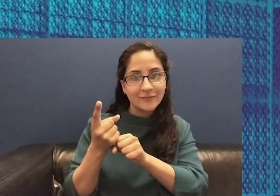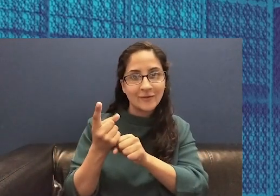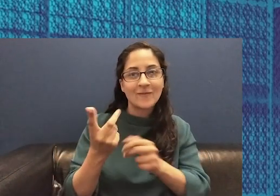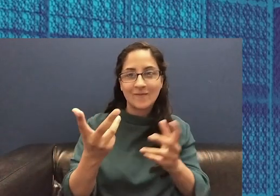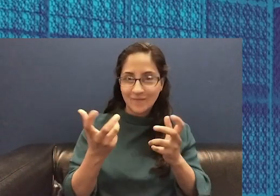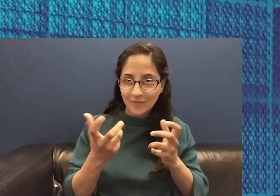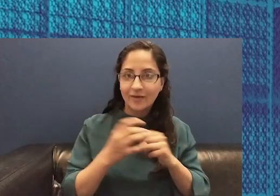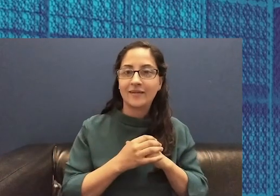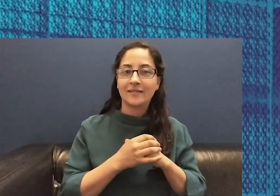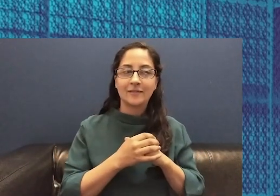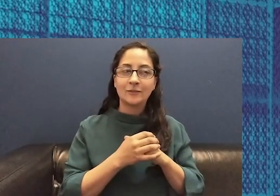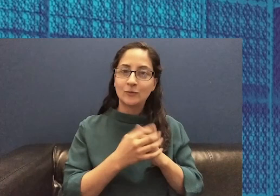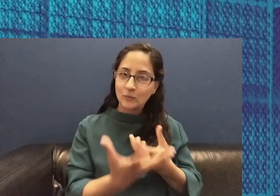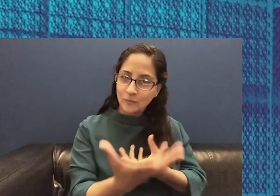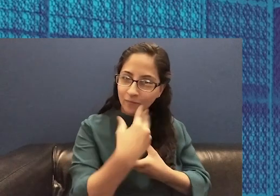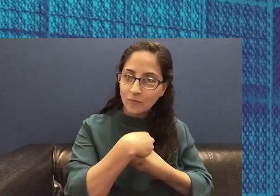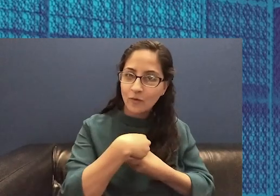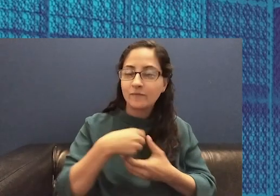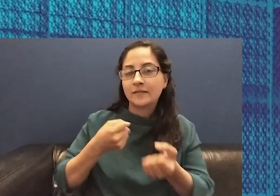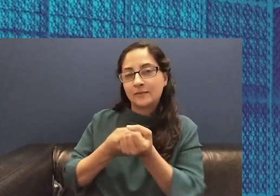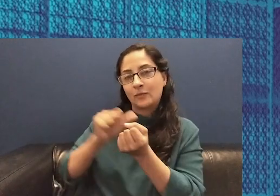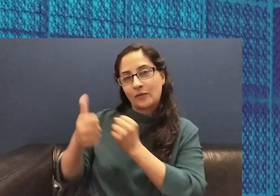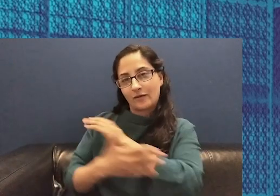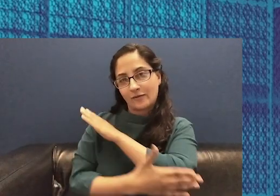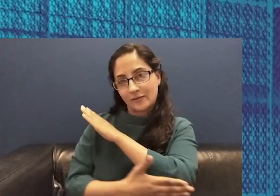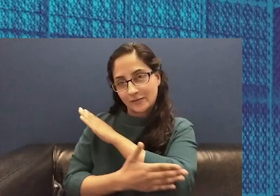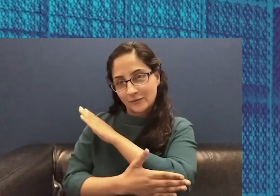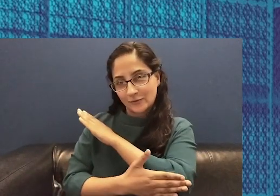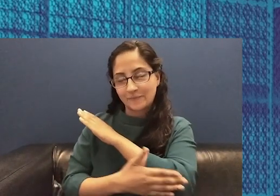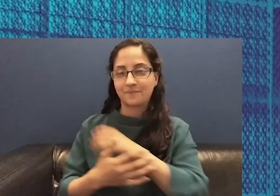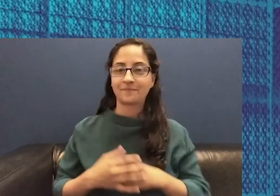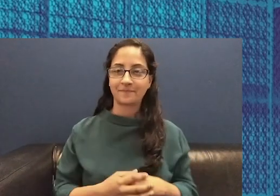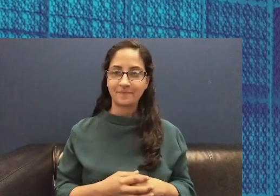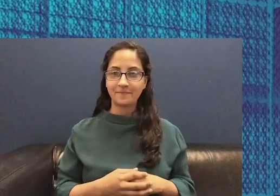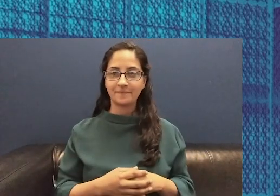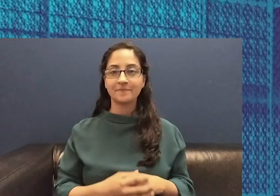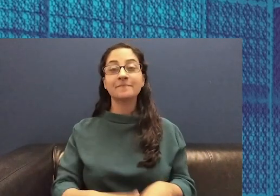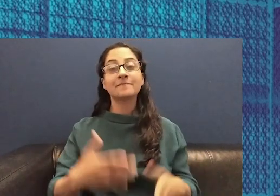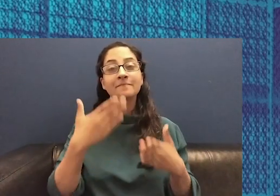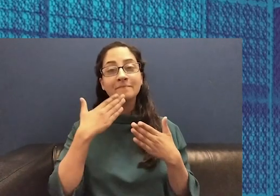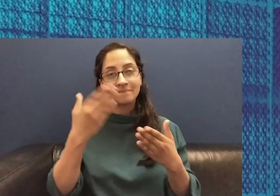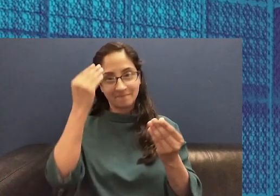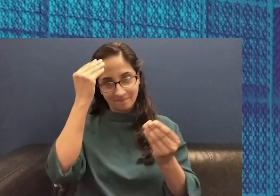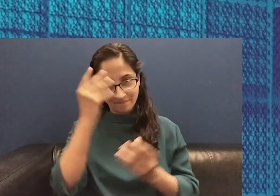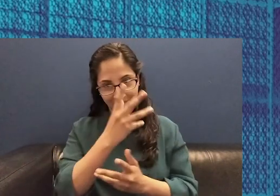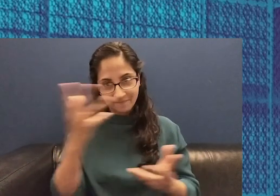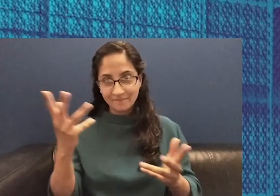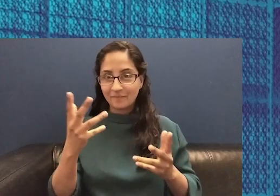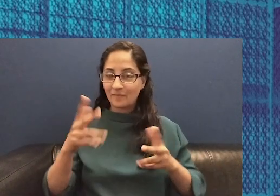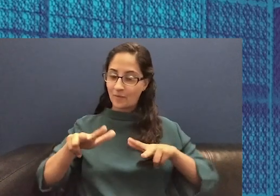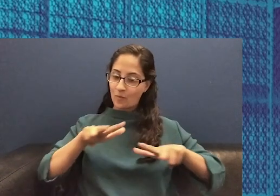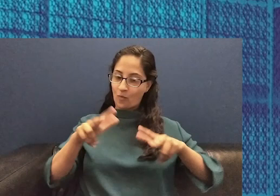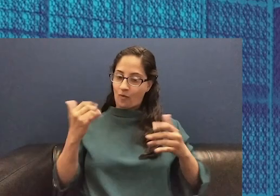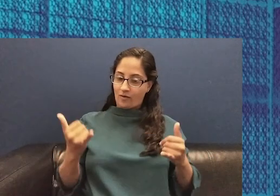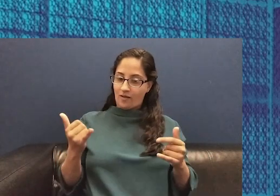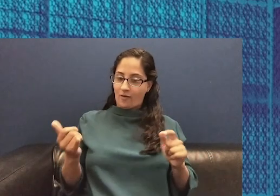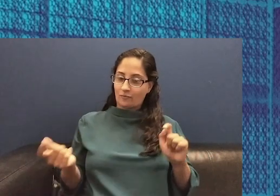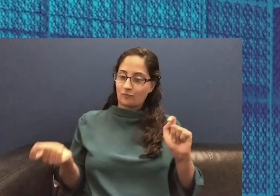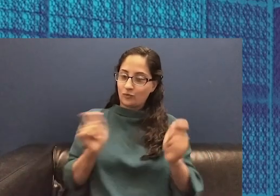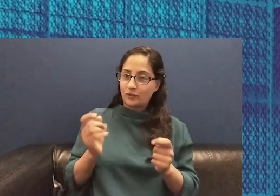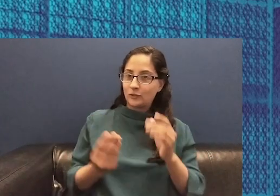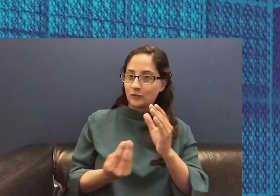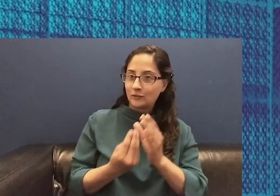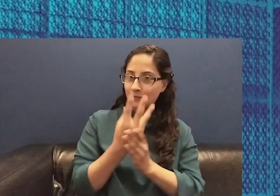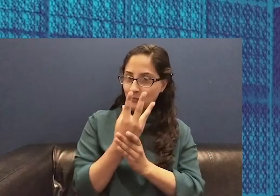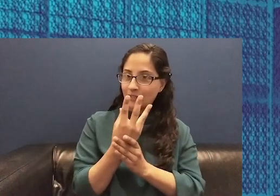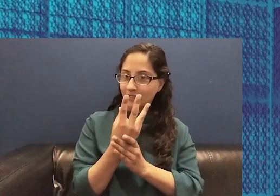to normal. Khalil, we know that the support that the Aga Khan Foundation Canada receives from Canadians is critical to so